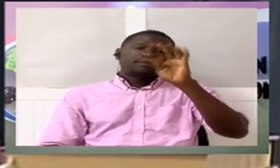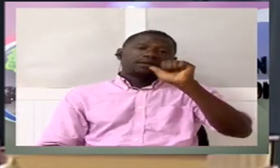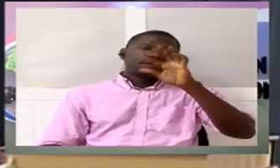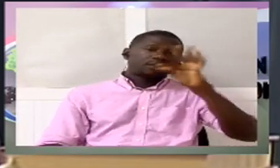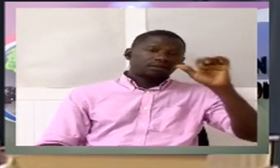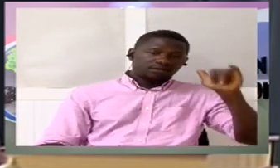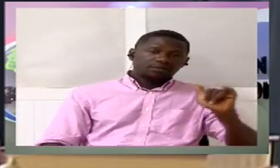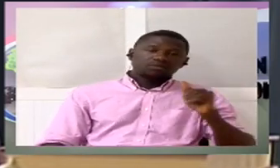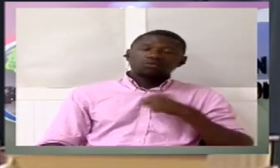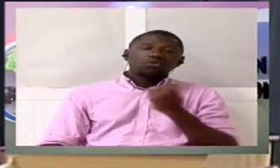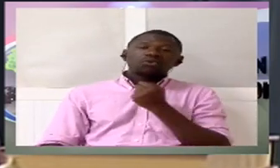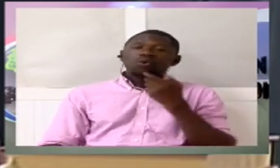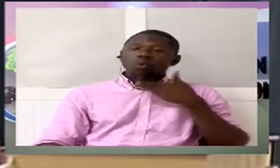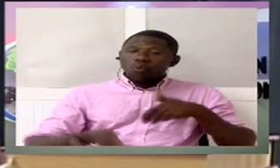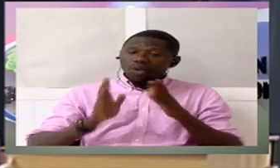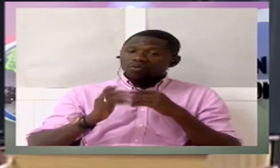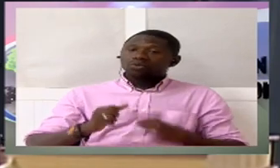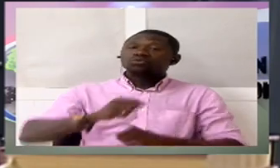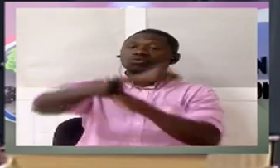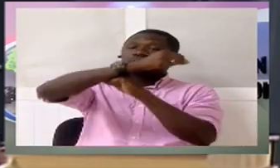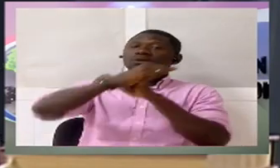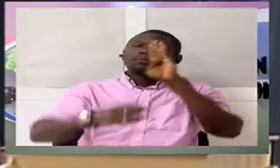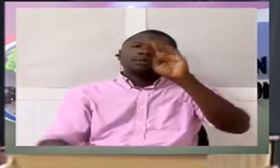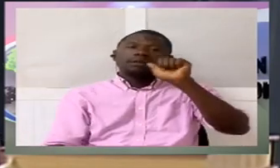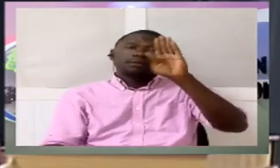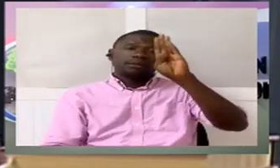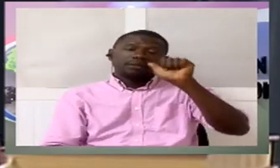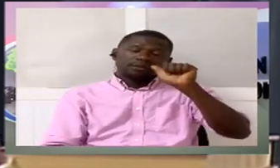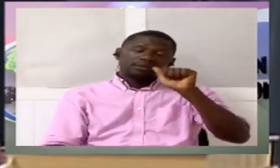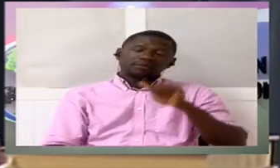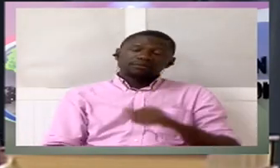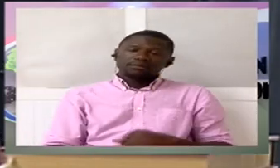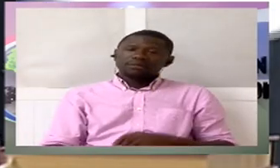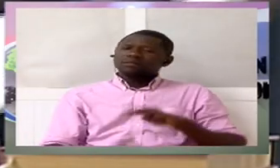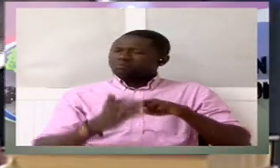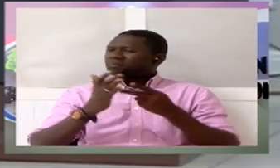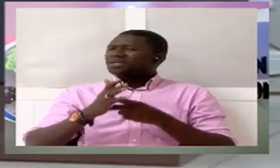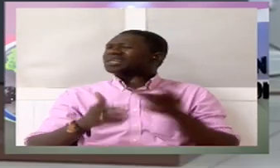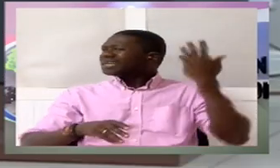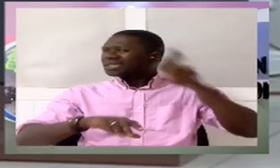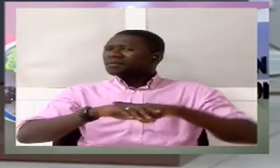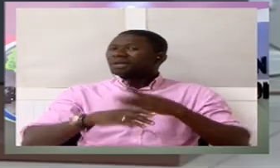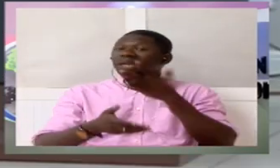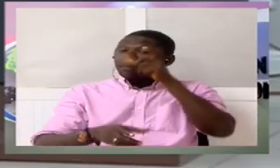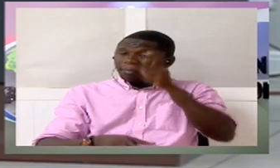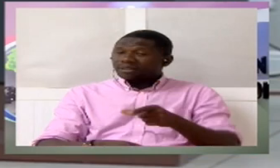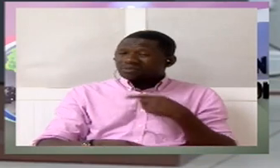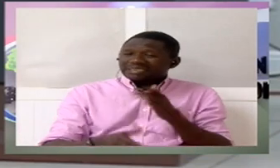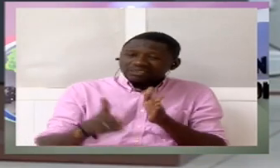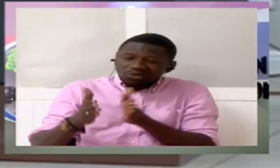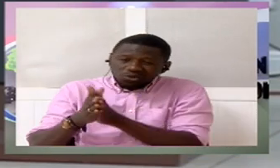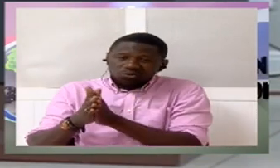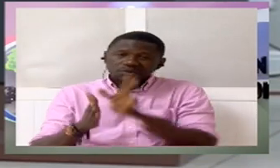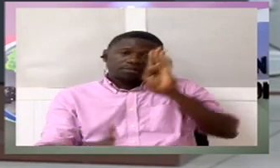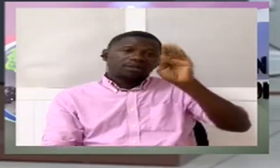Because of the way he was representing Baba. Because what time or momo sutiata Baba? At that time, anyone that gets close to